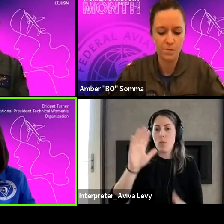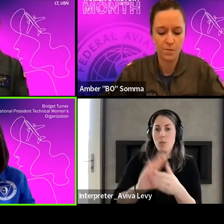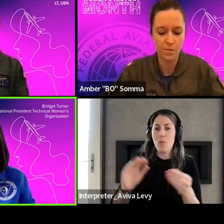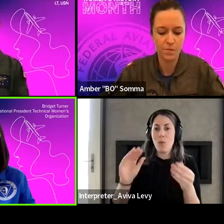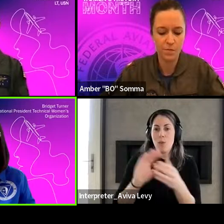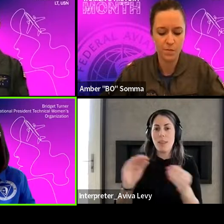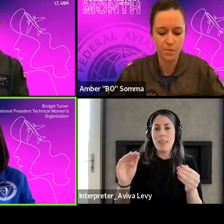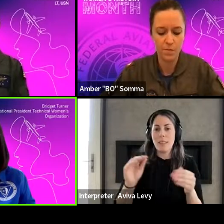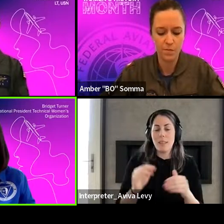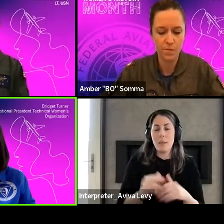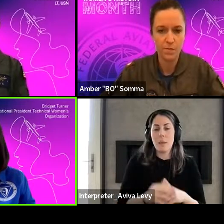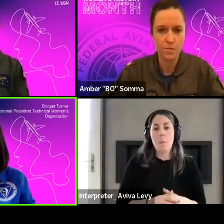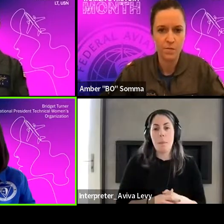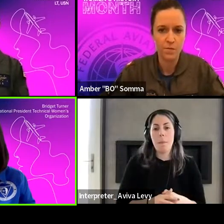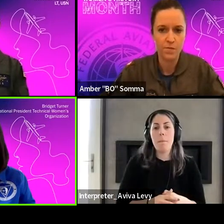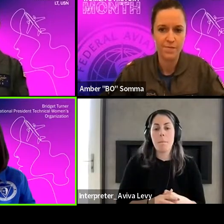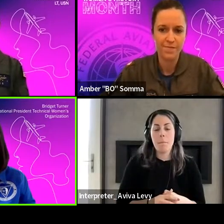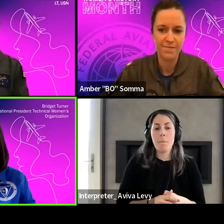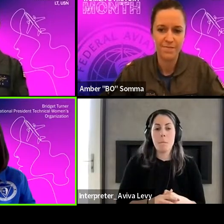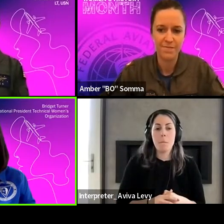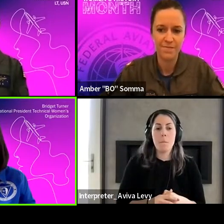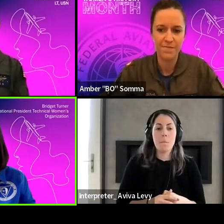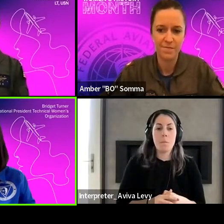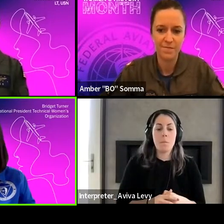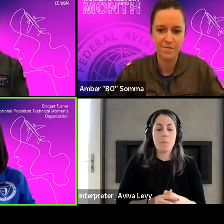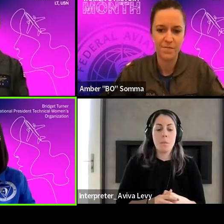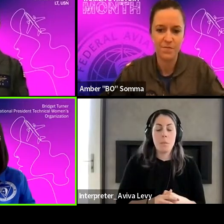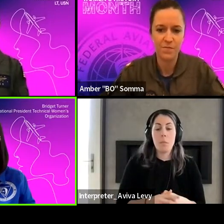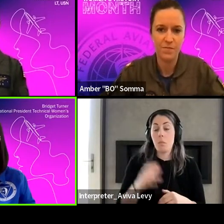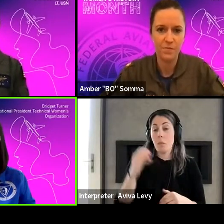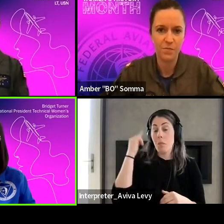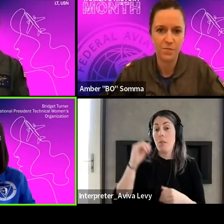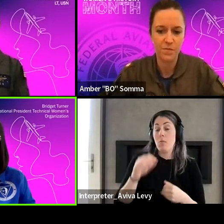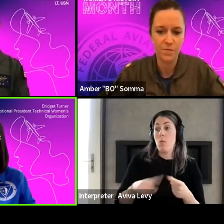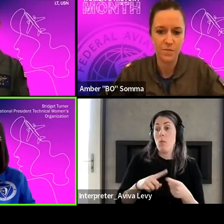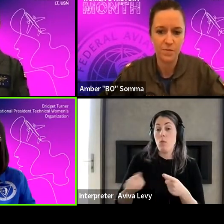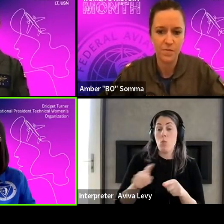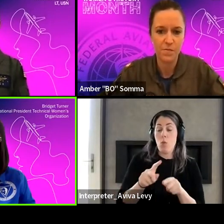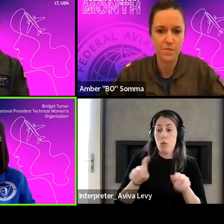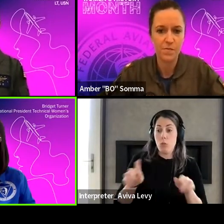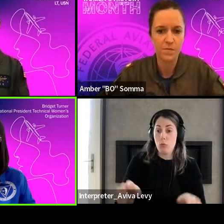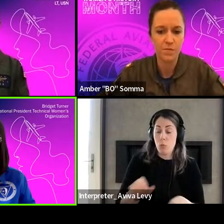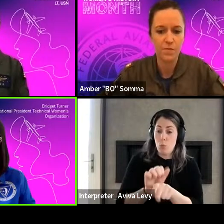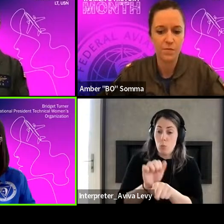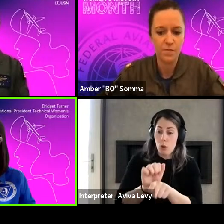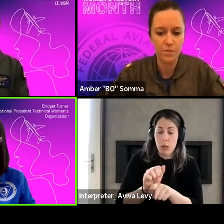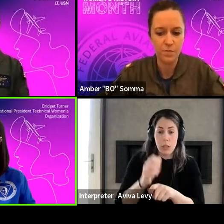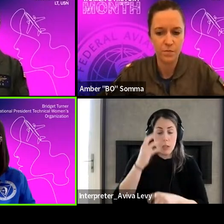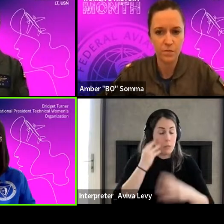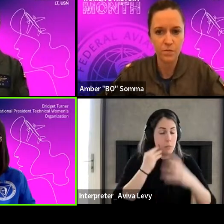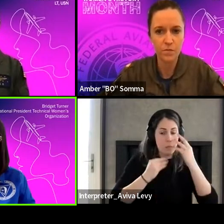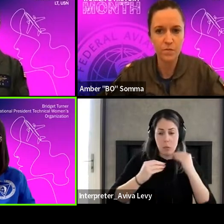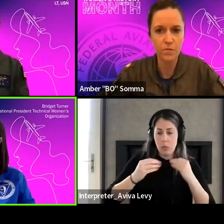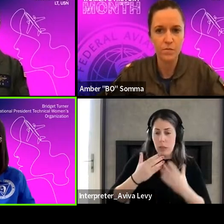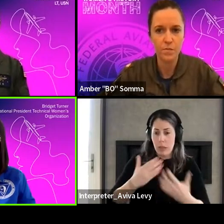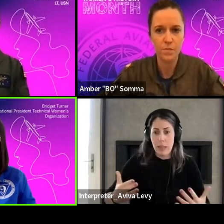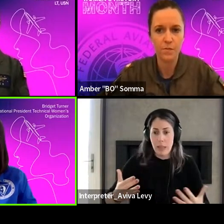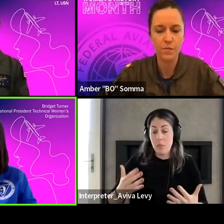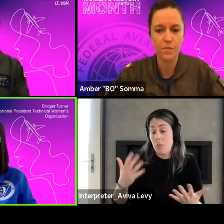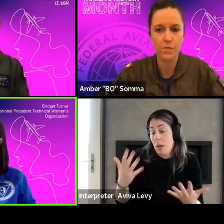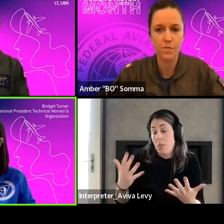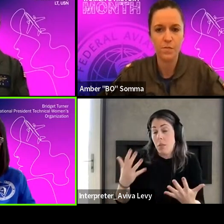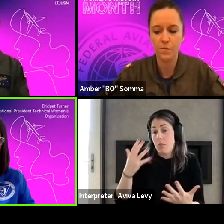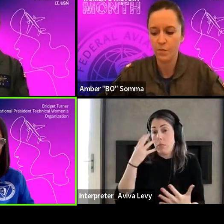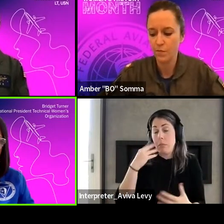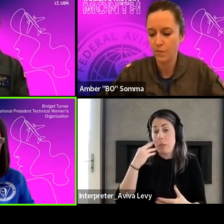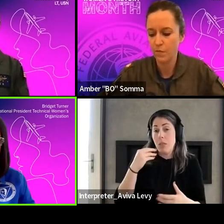I'm sure as you did all of these experiences in your job, that you faced some type of challenges. So can you let us